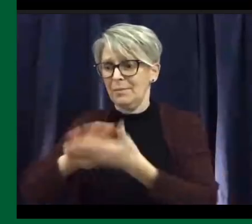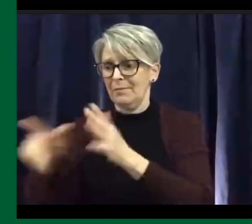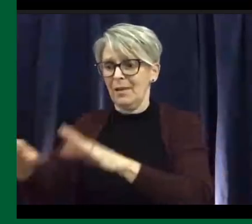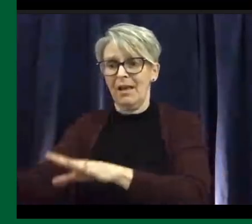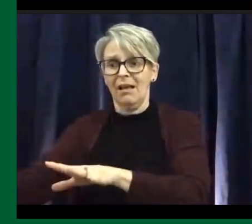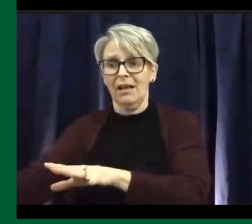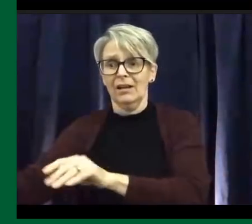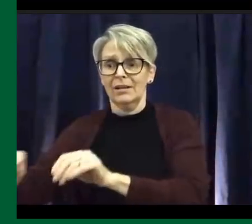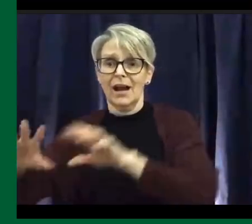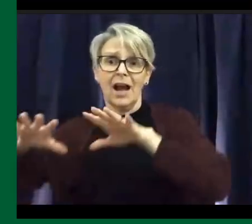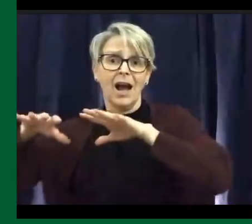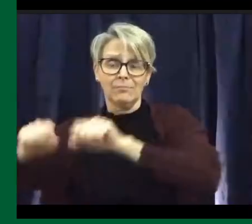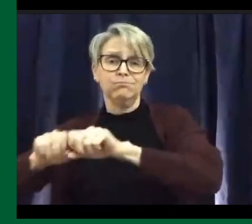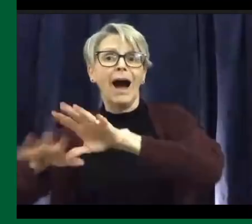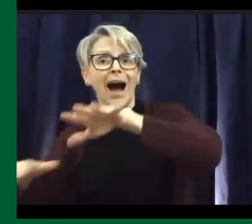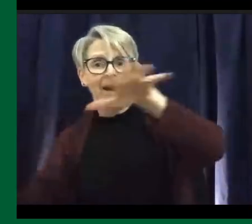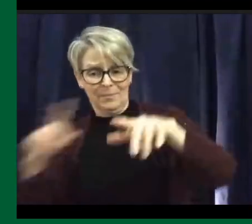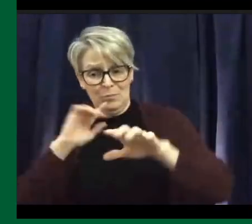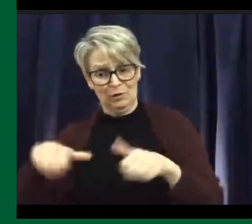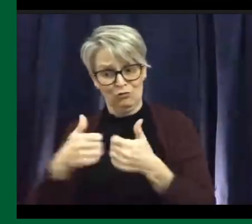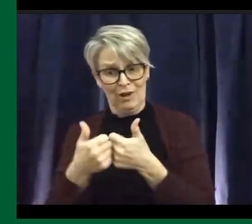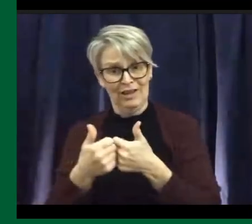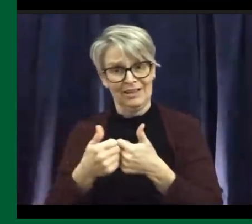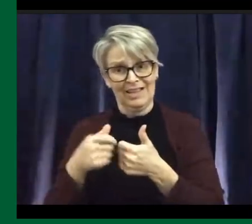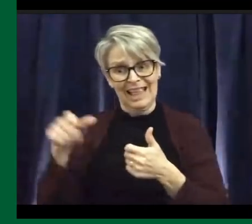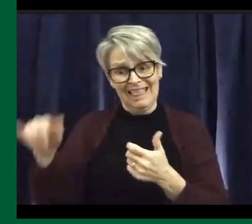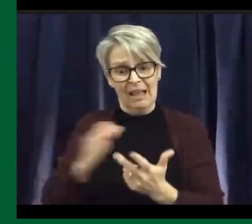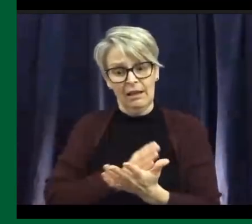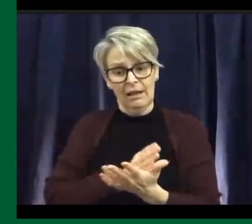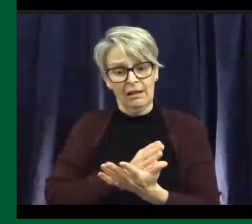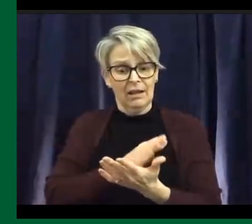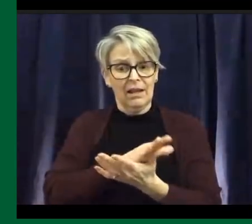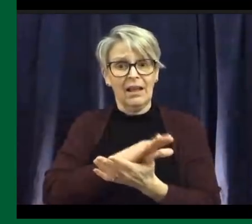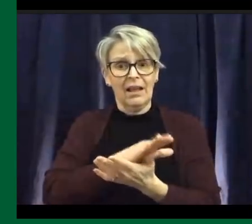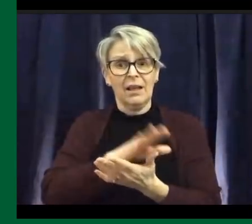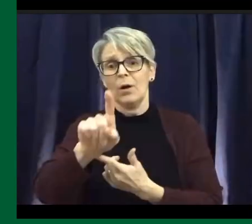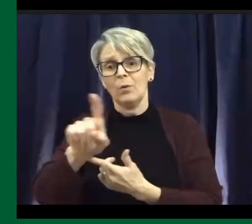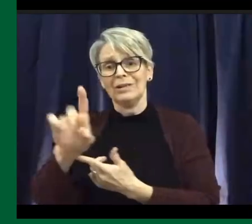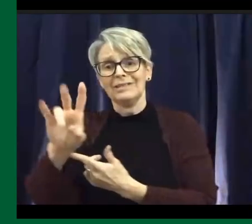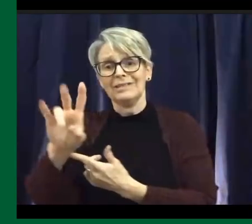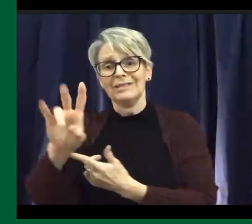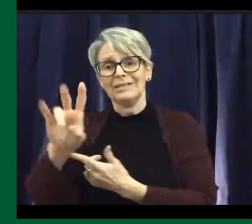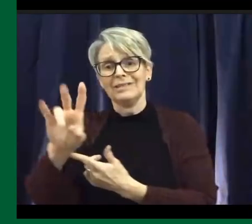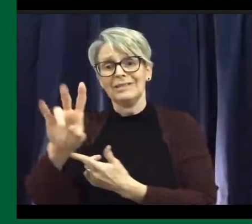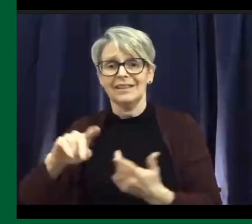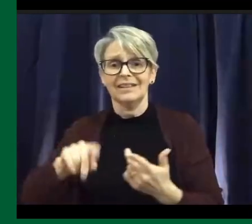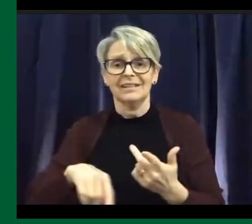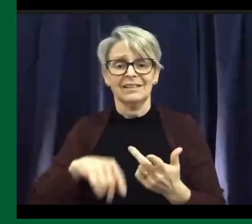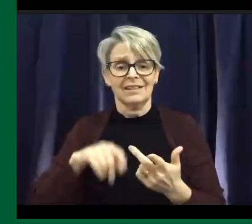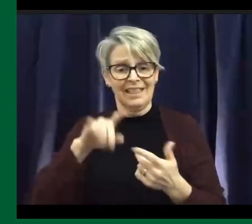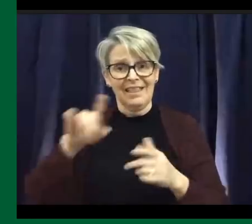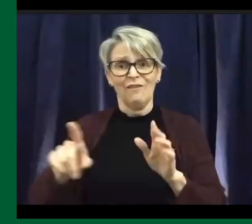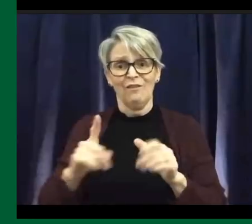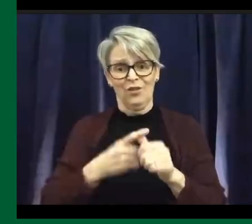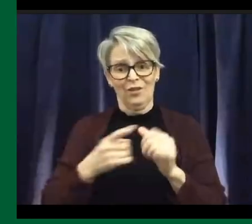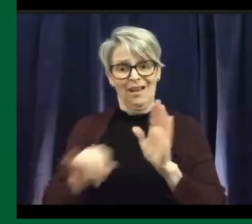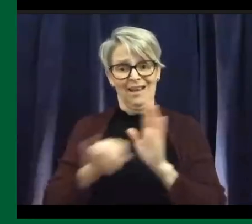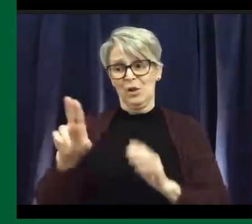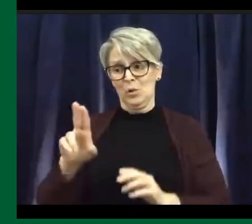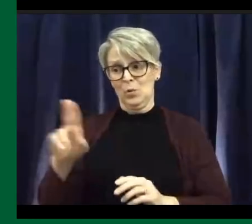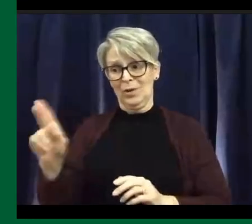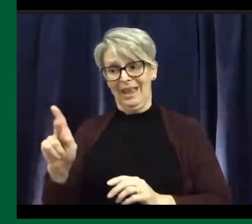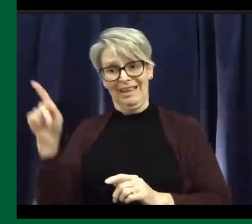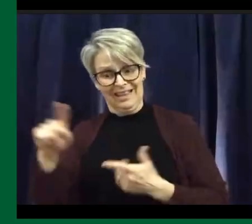challenge with that is that some of the variants like the B117 first identified in the UK is